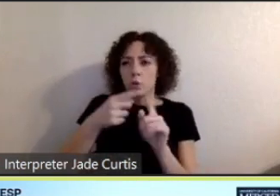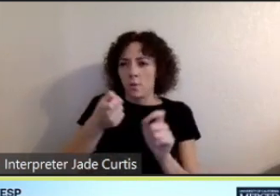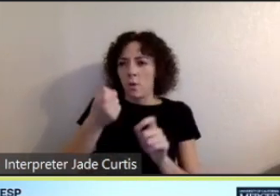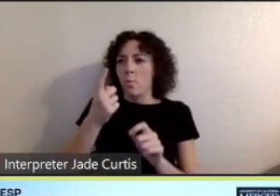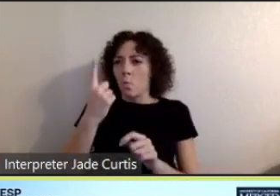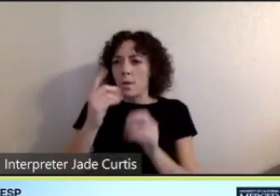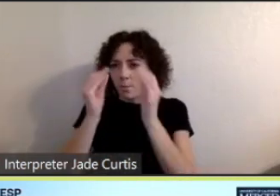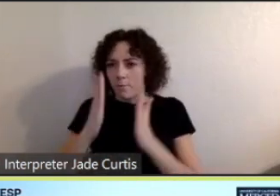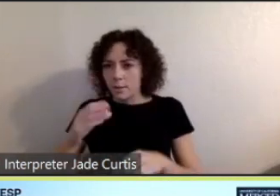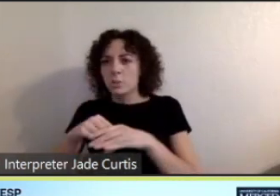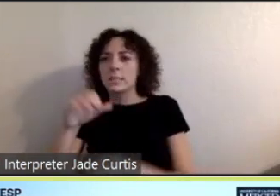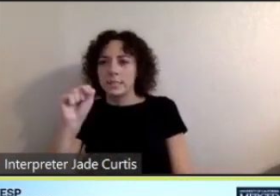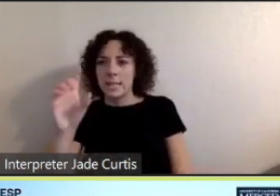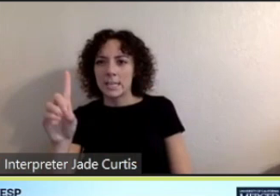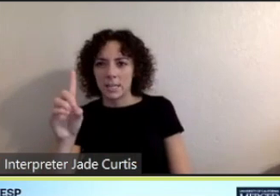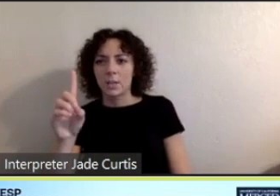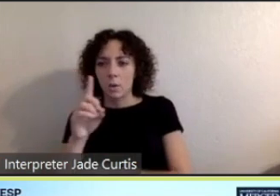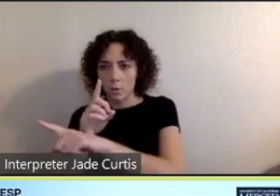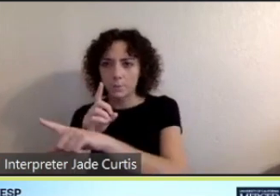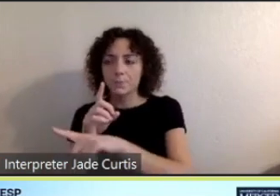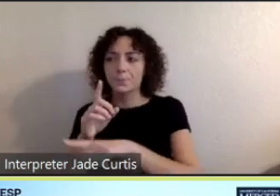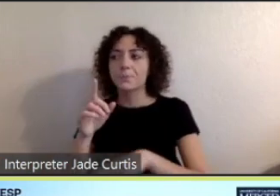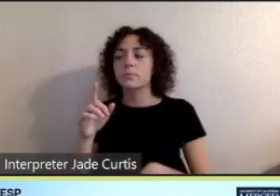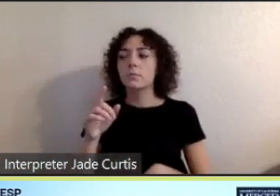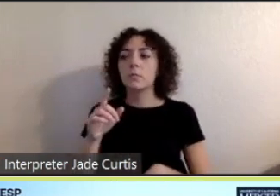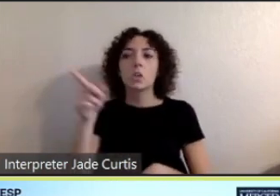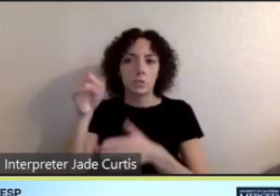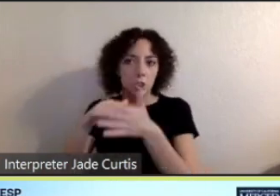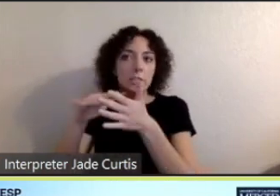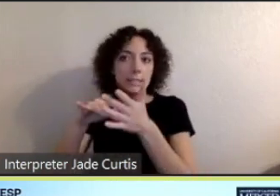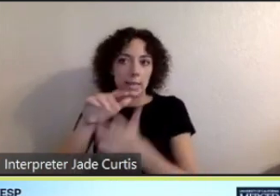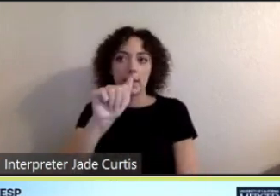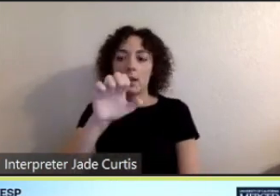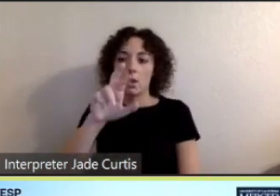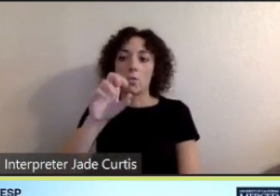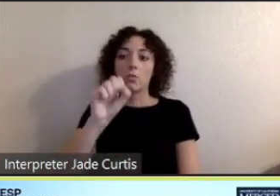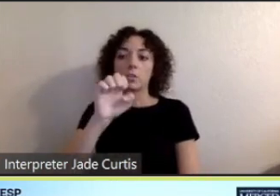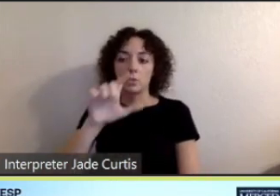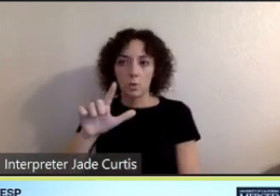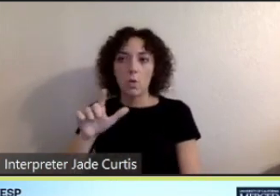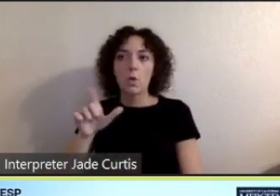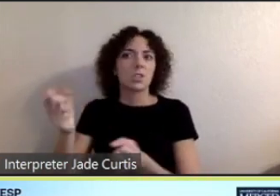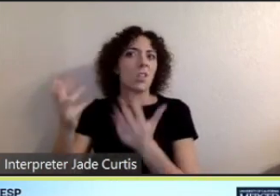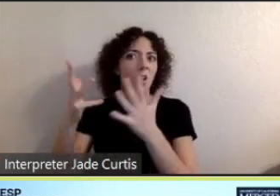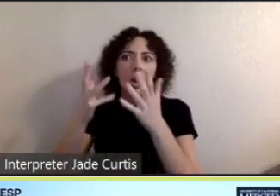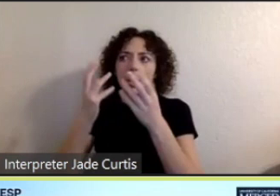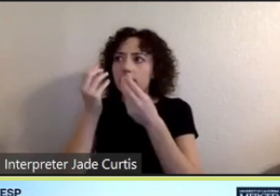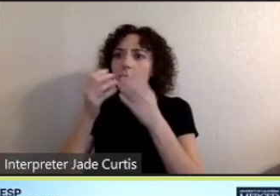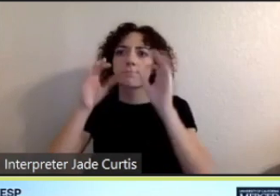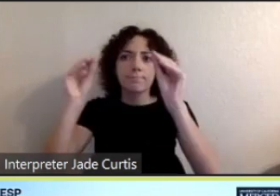National Academy member in Sciences and Engineering, who studies aerosols and has done a lot of communication on climate